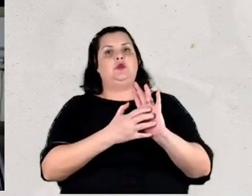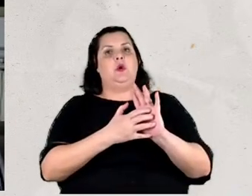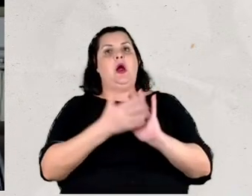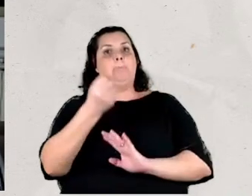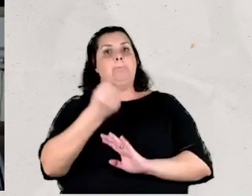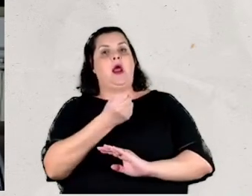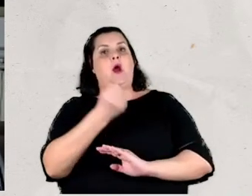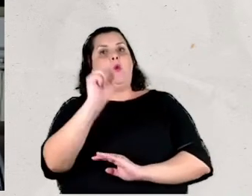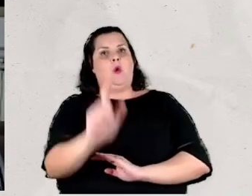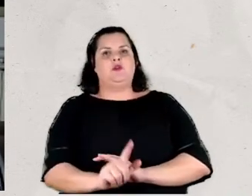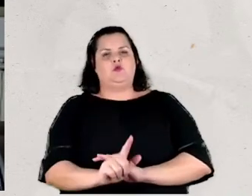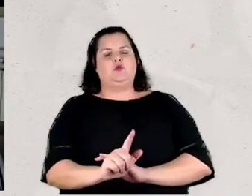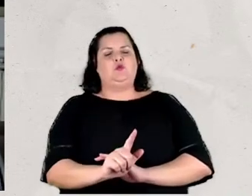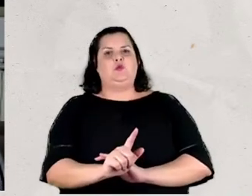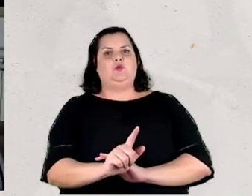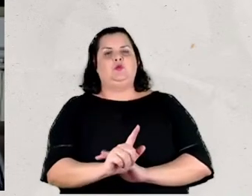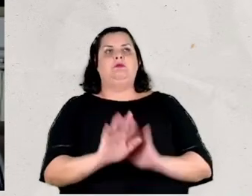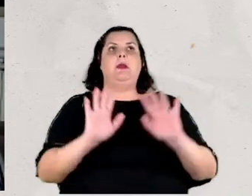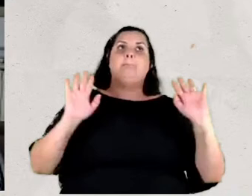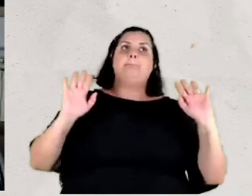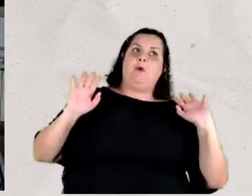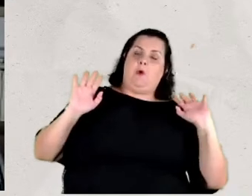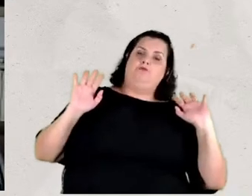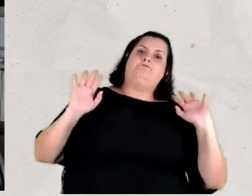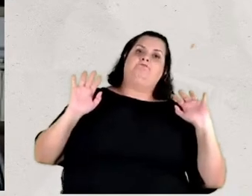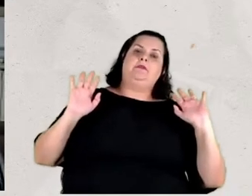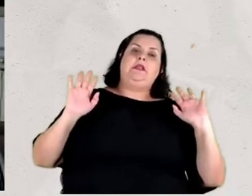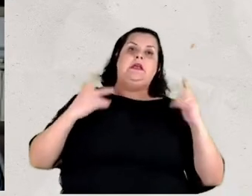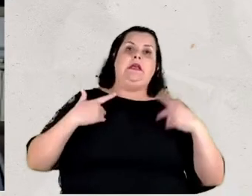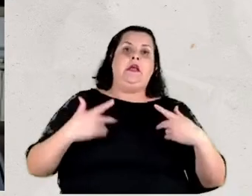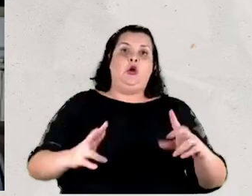Biden, by standing so,